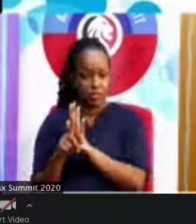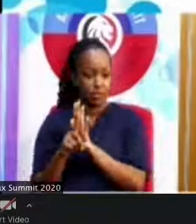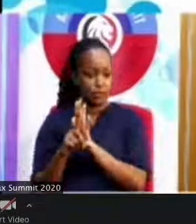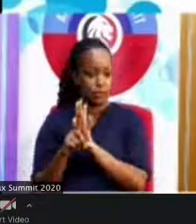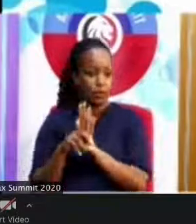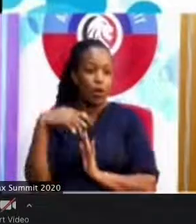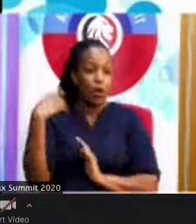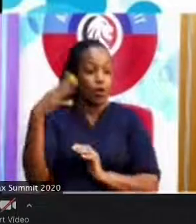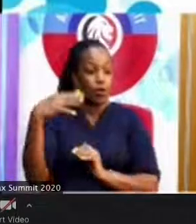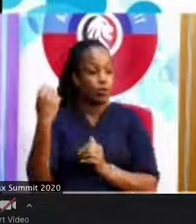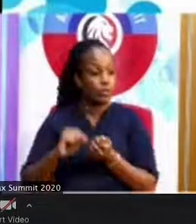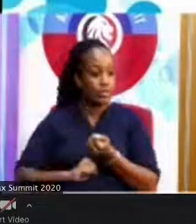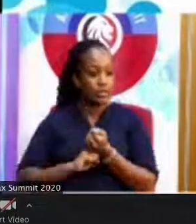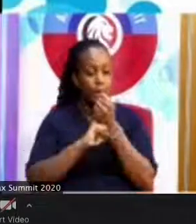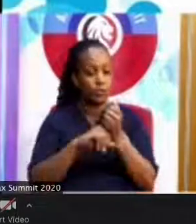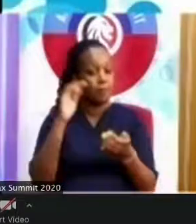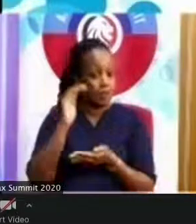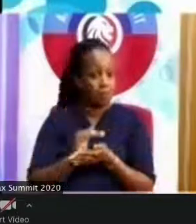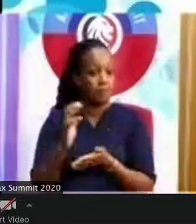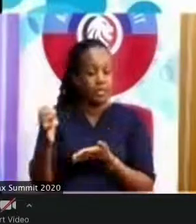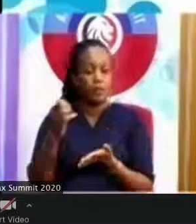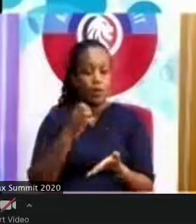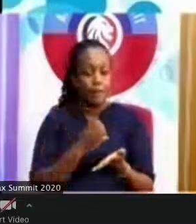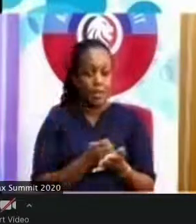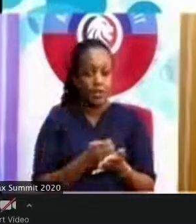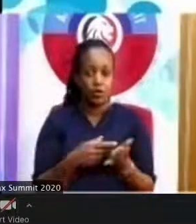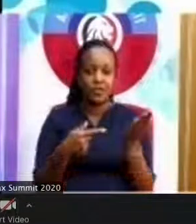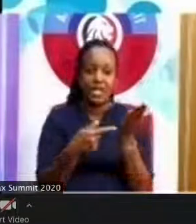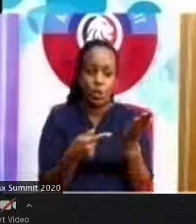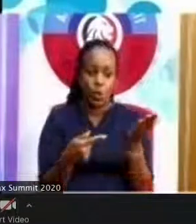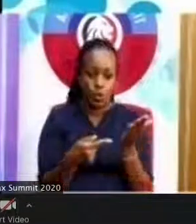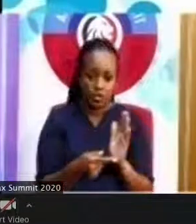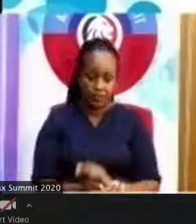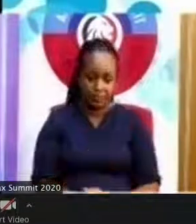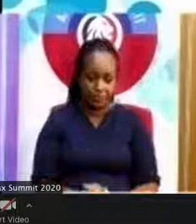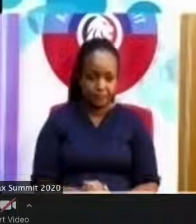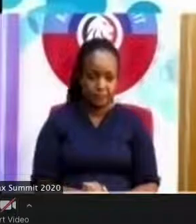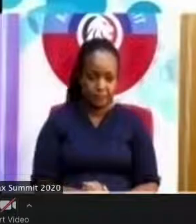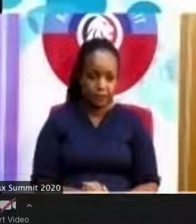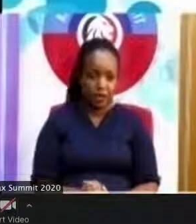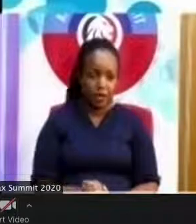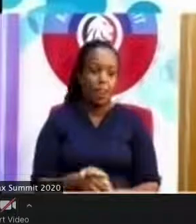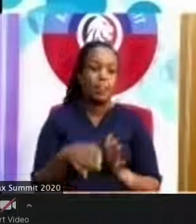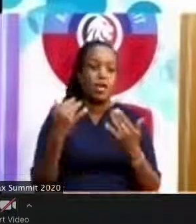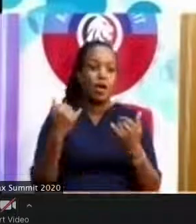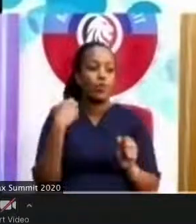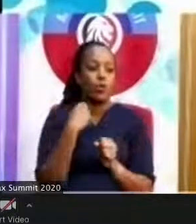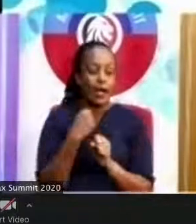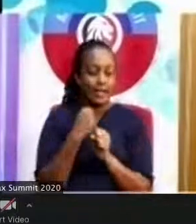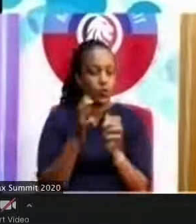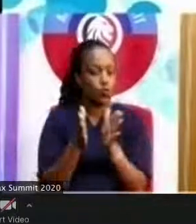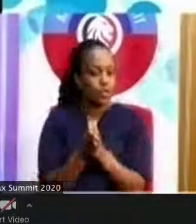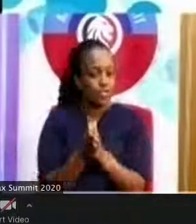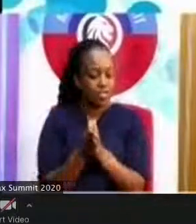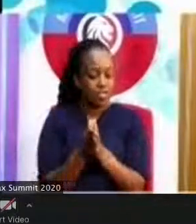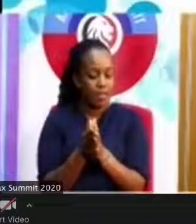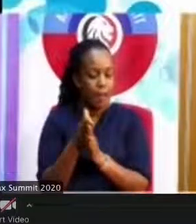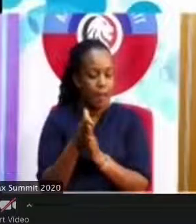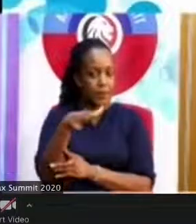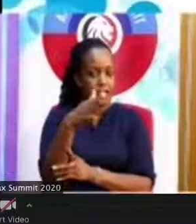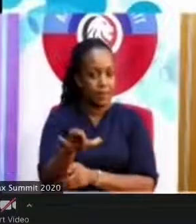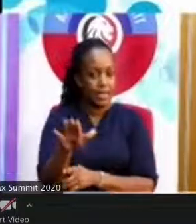minimal deployment of technology. And so we are working with the Parliament in